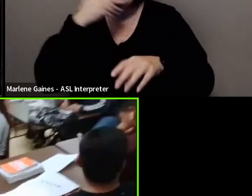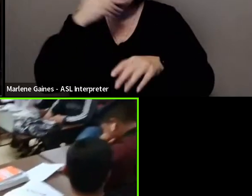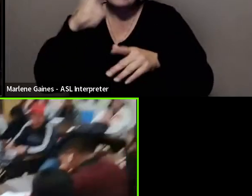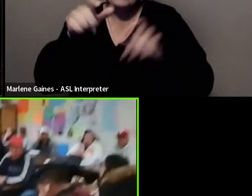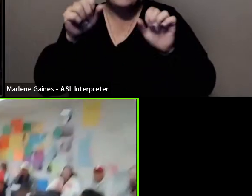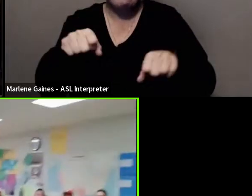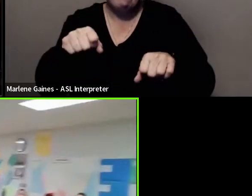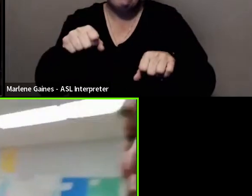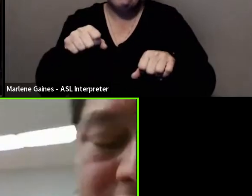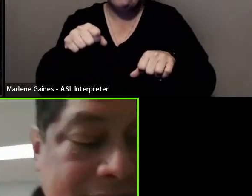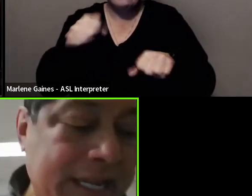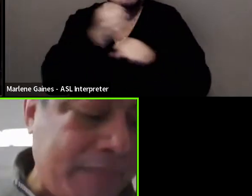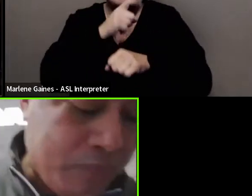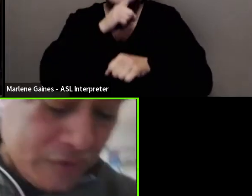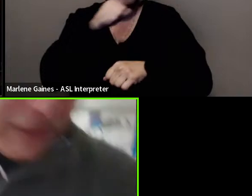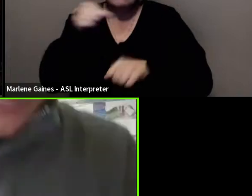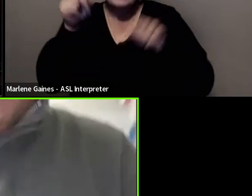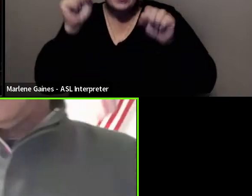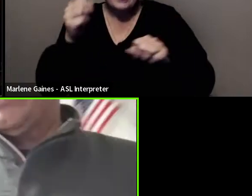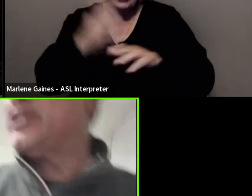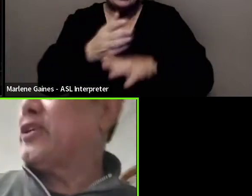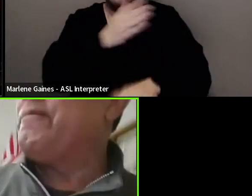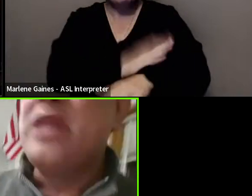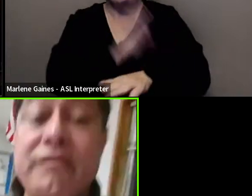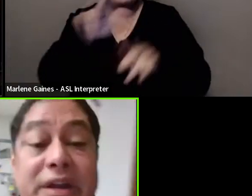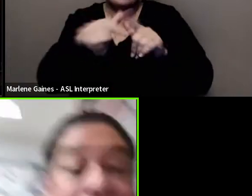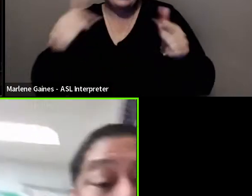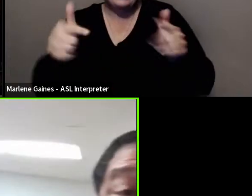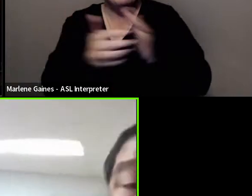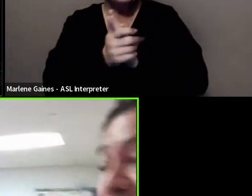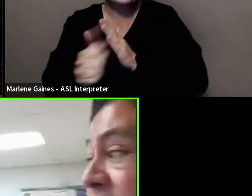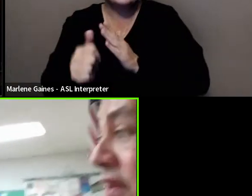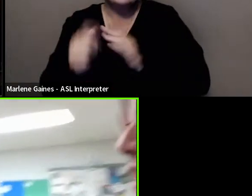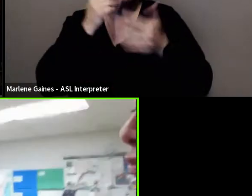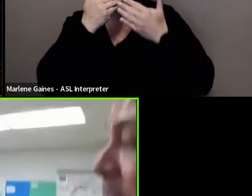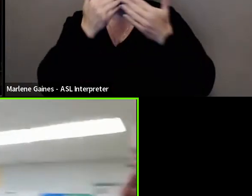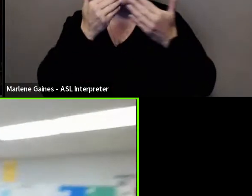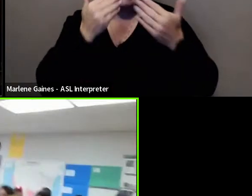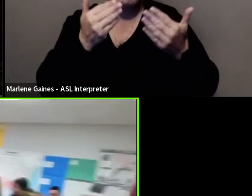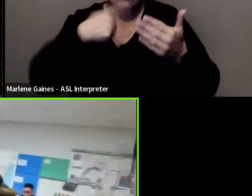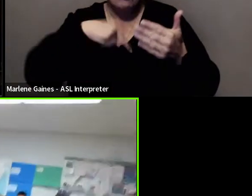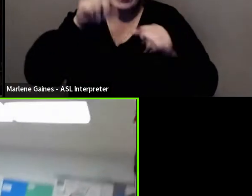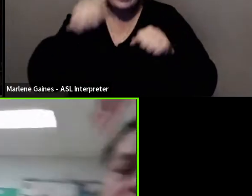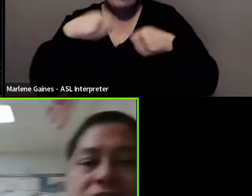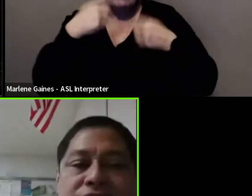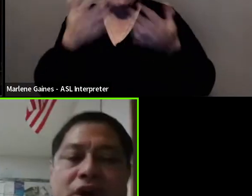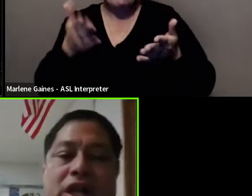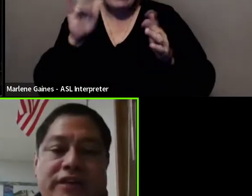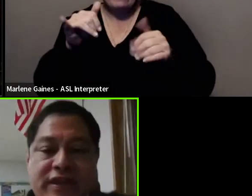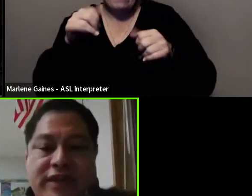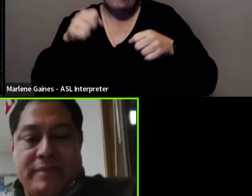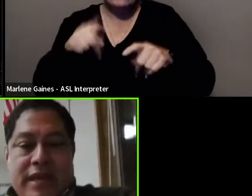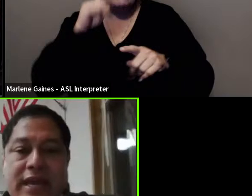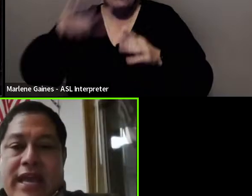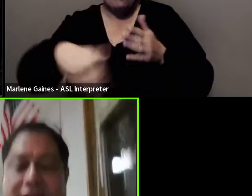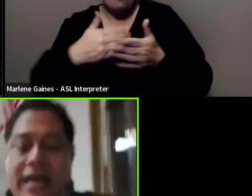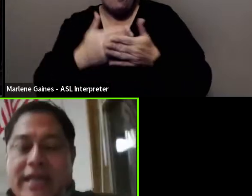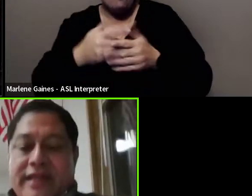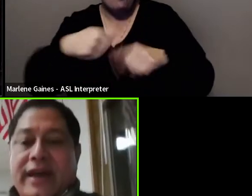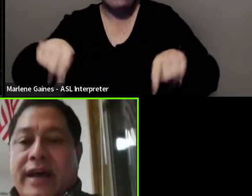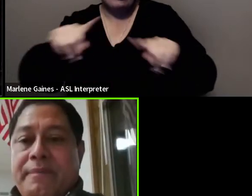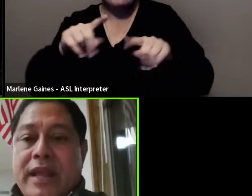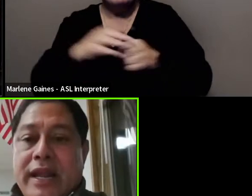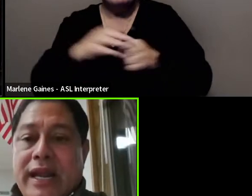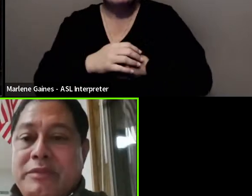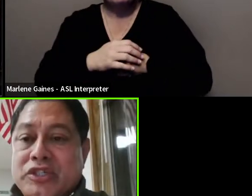can to make sure they can improve the language skills. So very grateful that we can provide those opportunities for all of them.